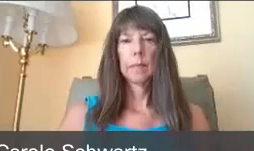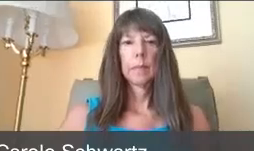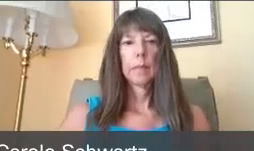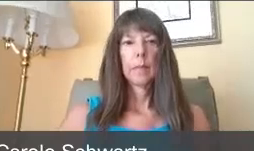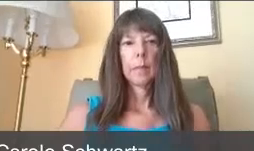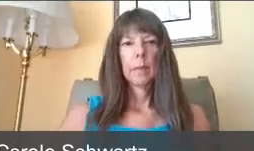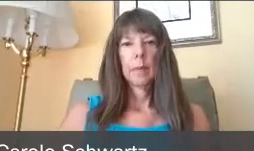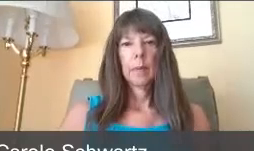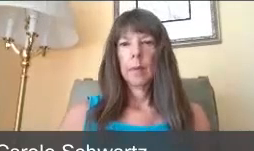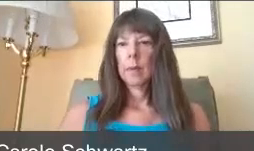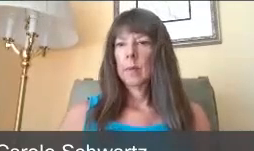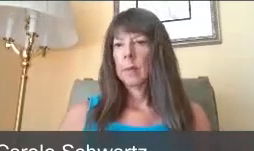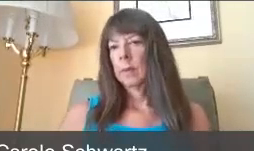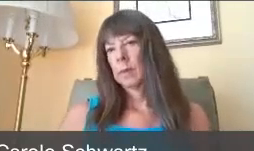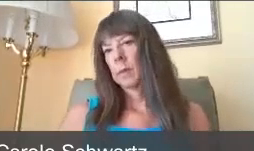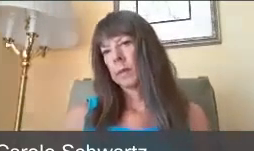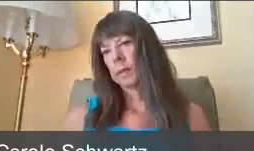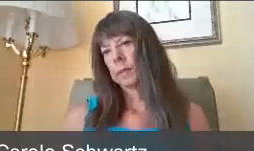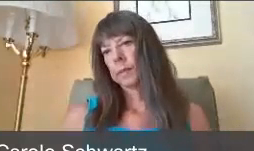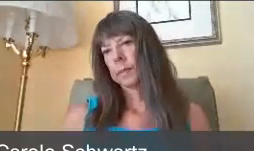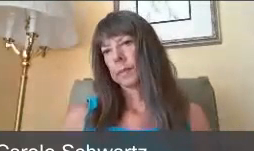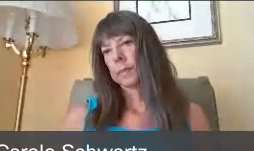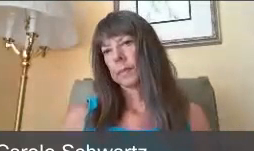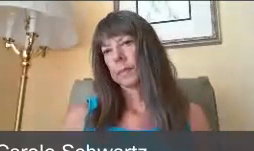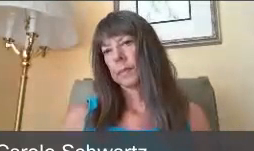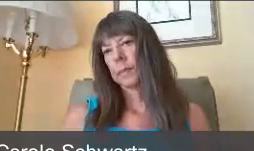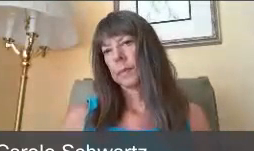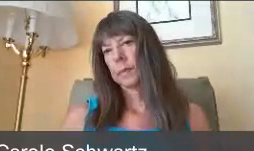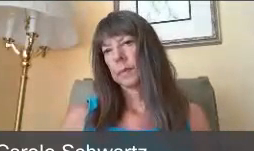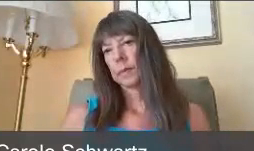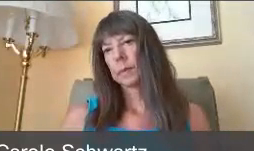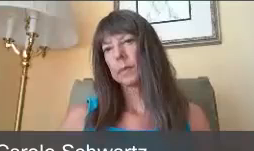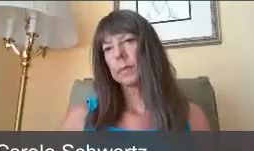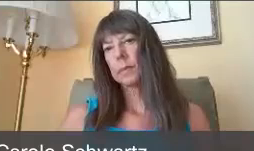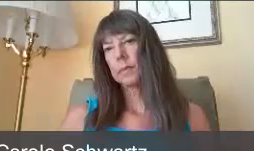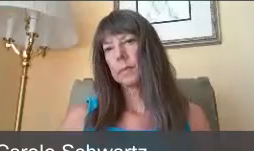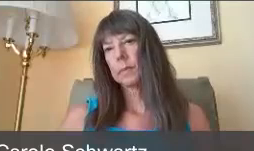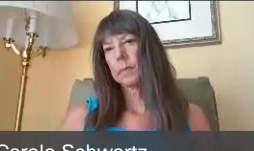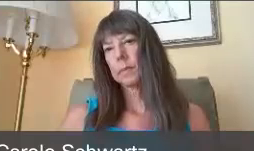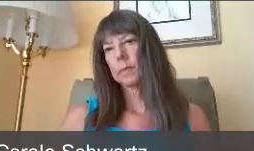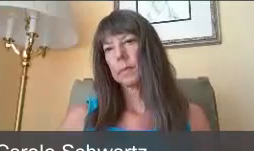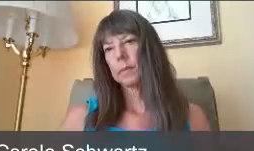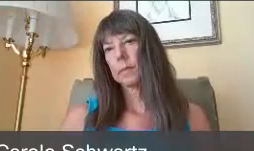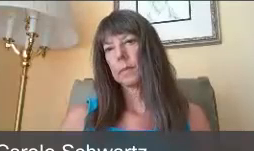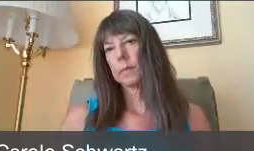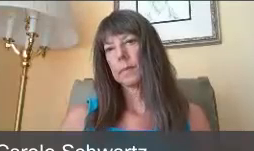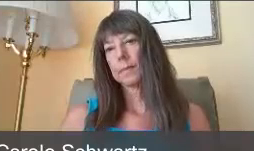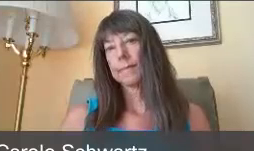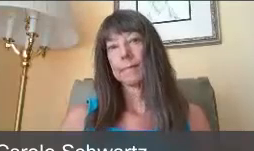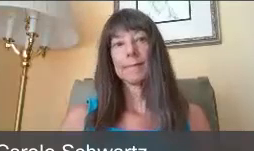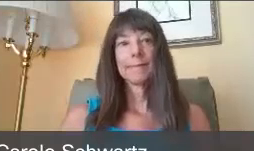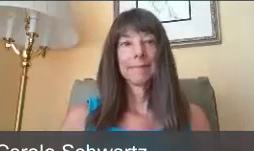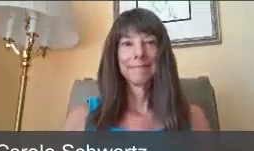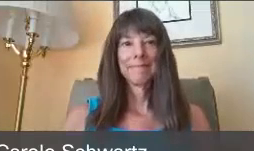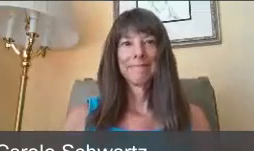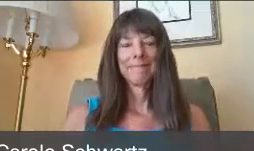blood pressure, they ask the individuals if they're willing to participate in our program, which 99.9% say yes, they'd love